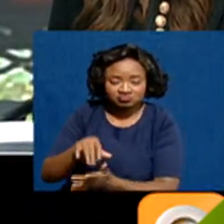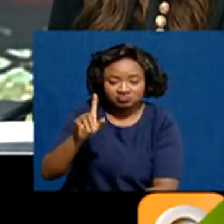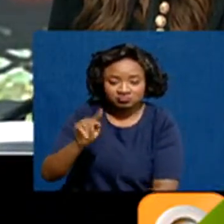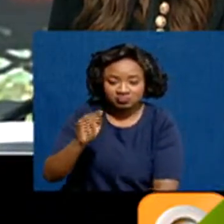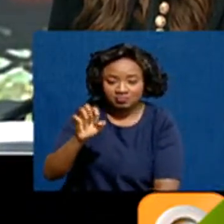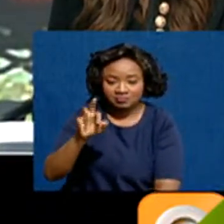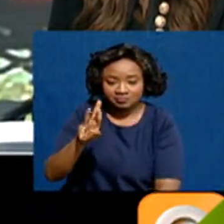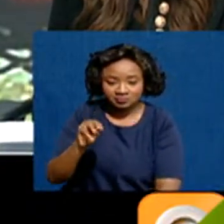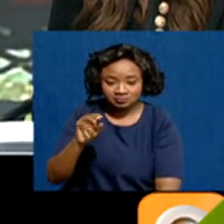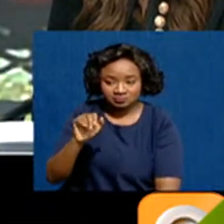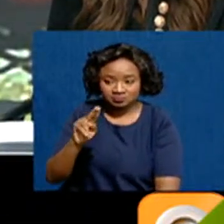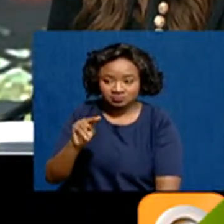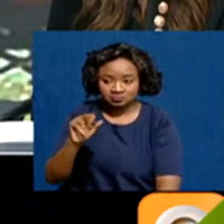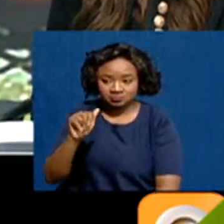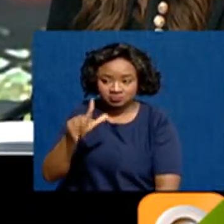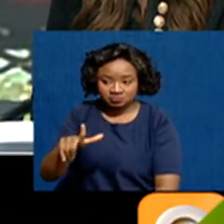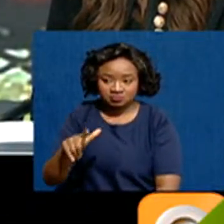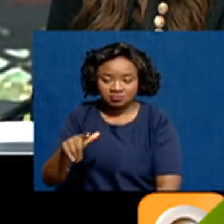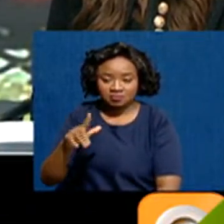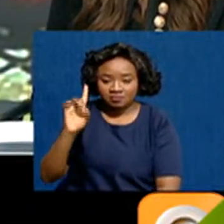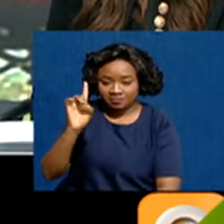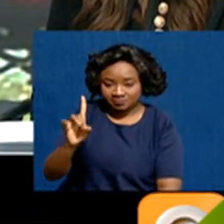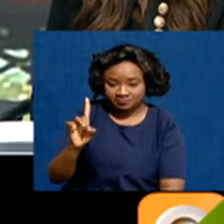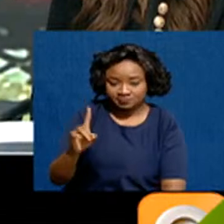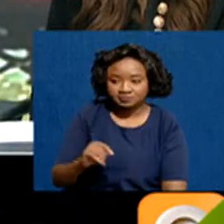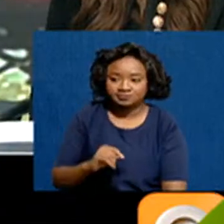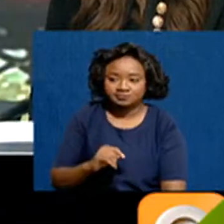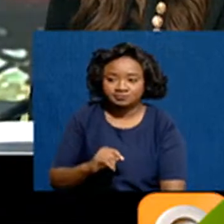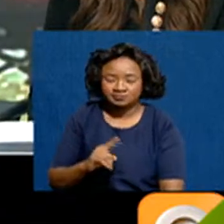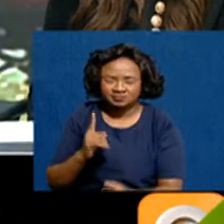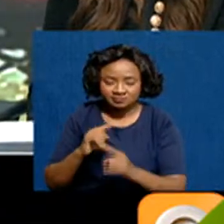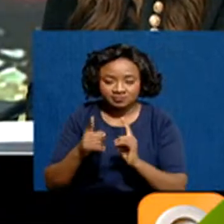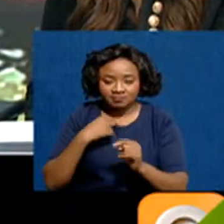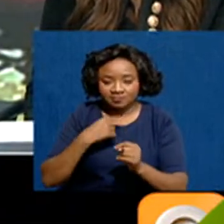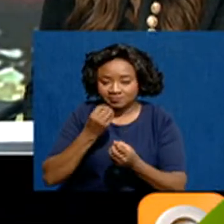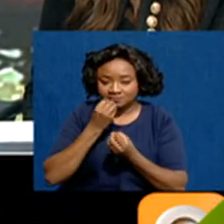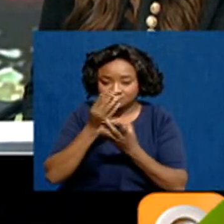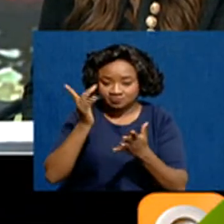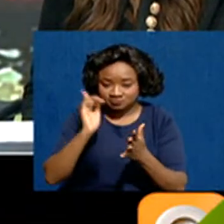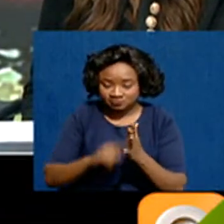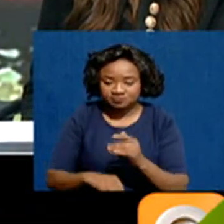who understand what's happening at the airport. And as I have promised, the roof for that,